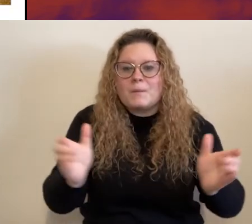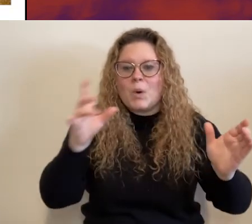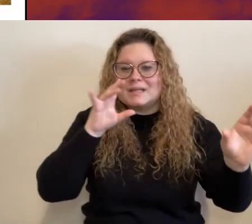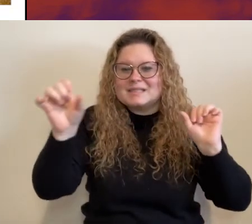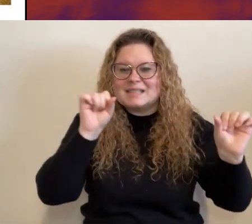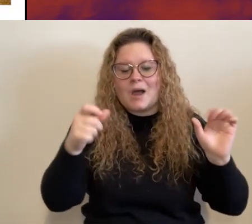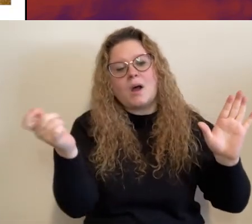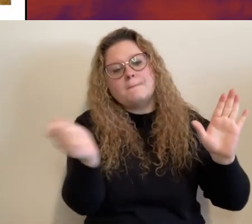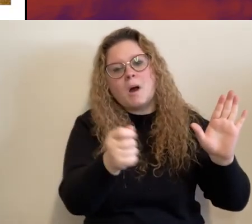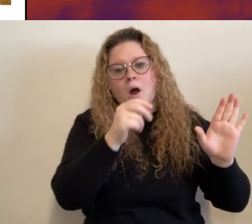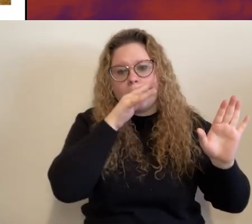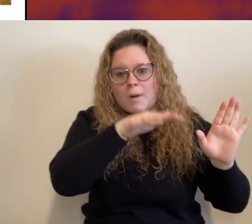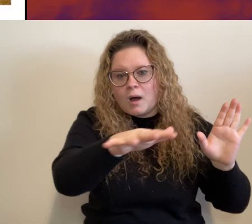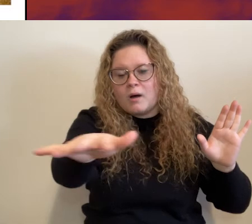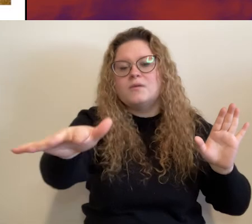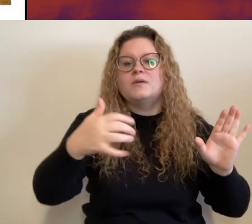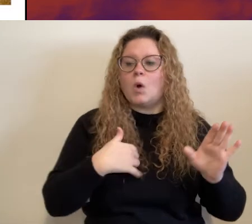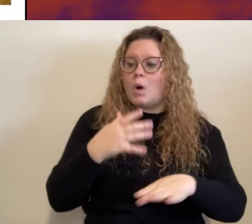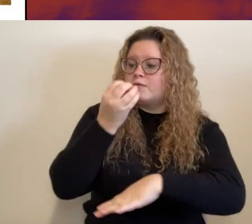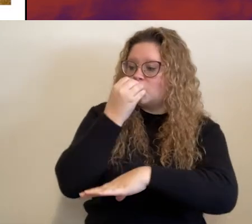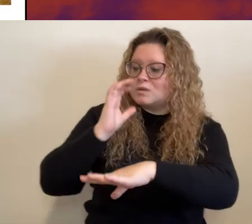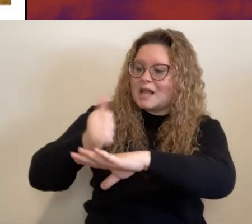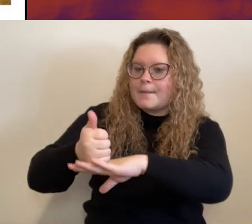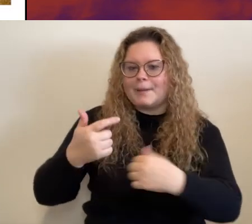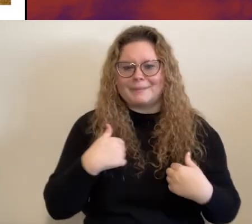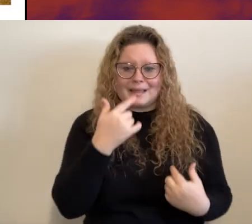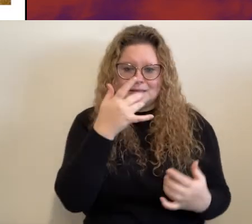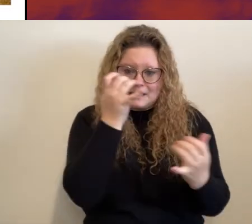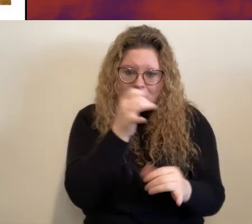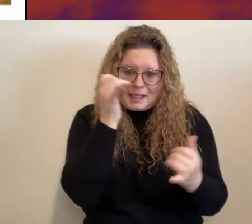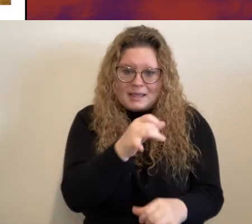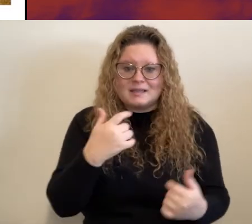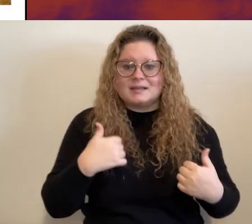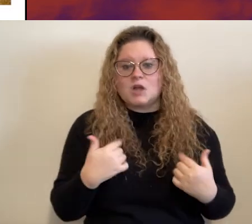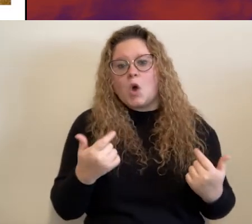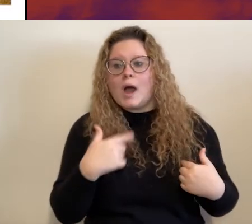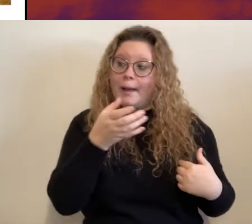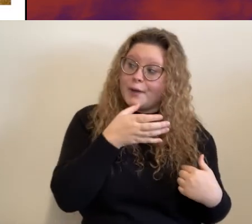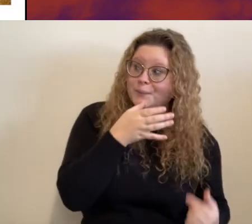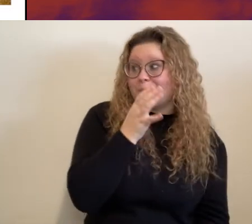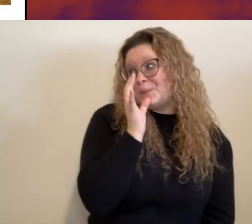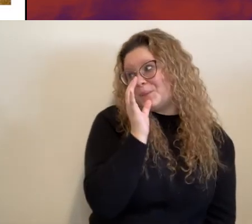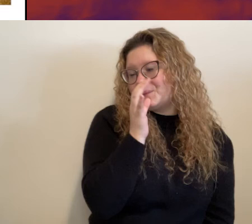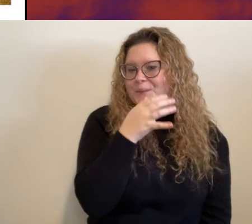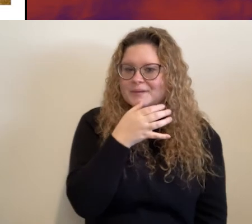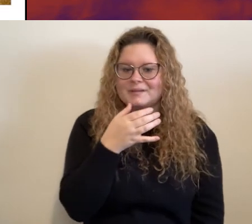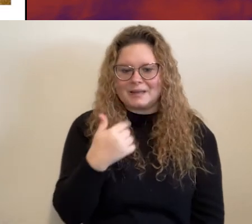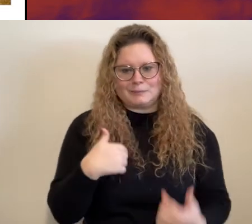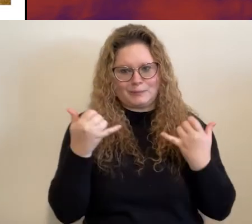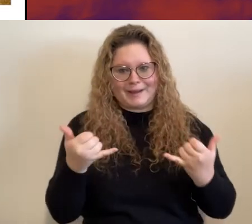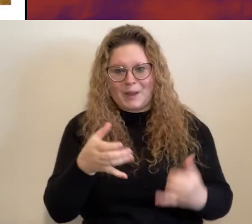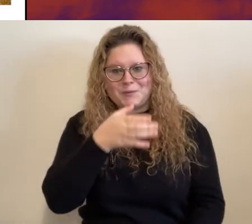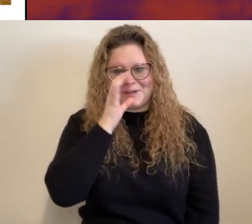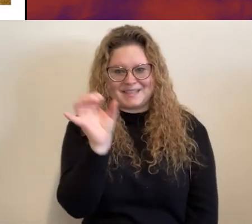and setting up the food and me being ridiculous and me trying to I'm drinking Thirsty Buddha, actually drinking Thirsty Buddha right now.